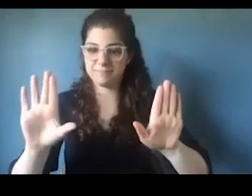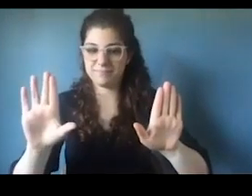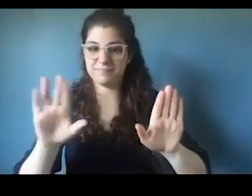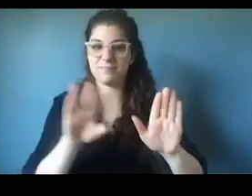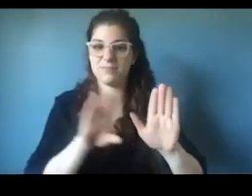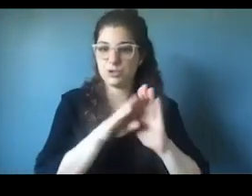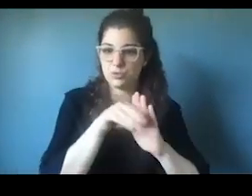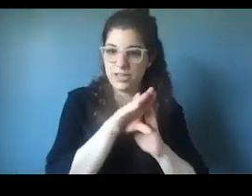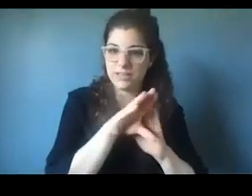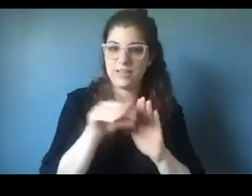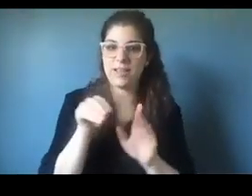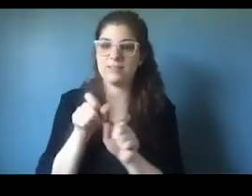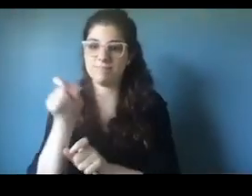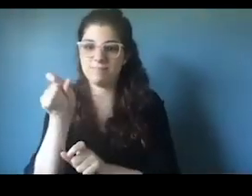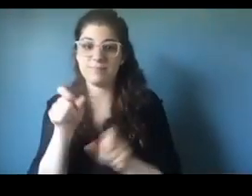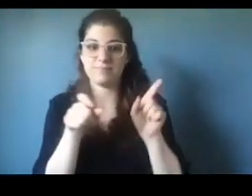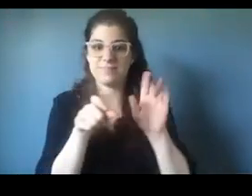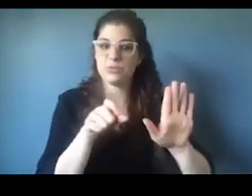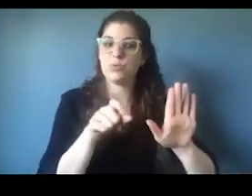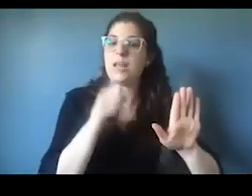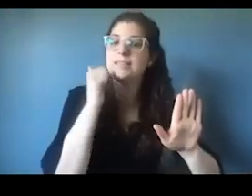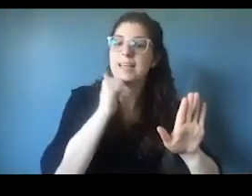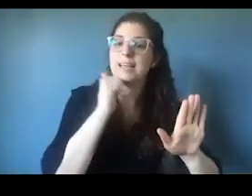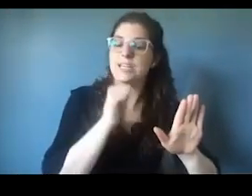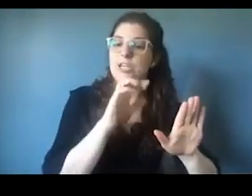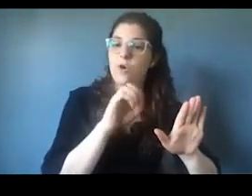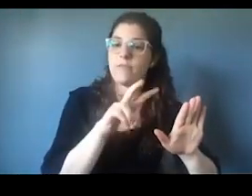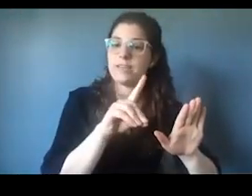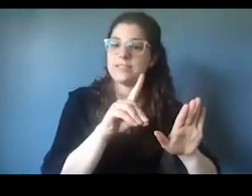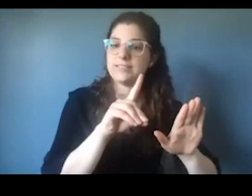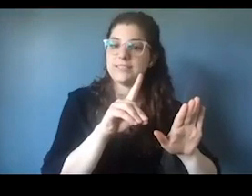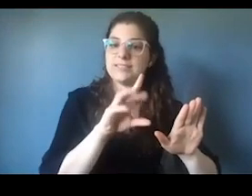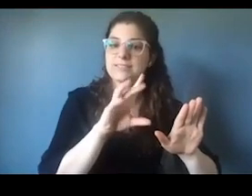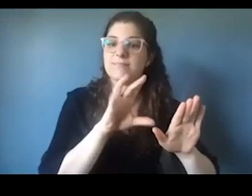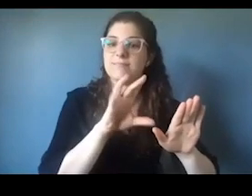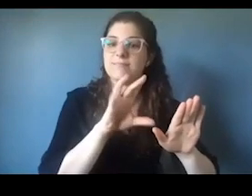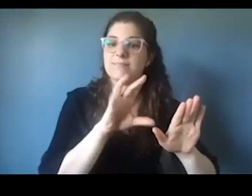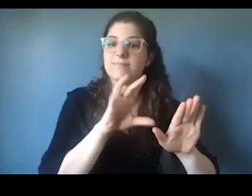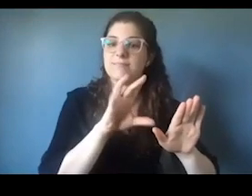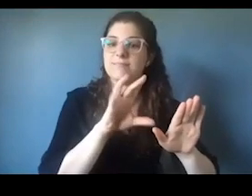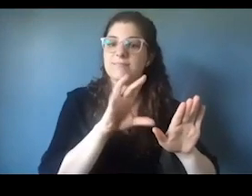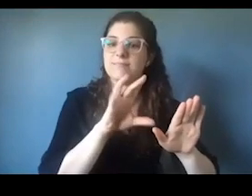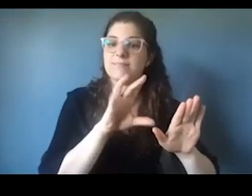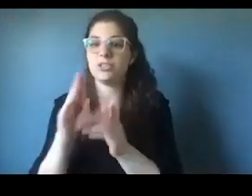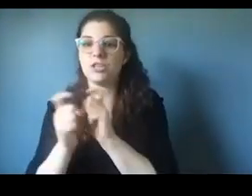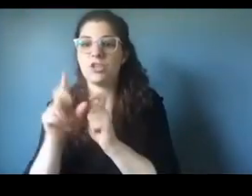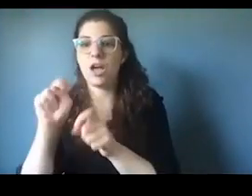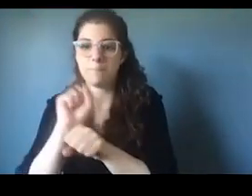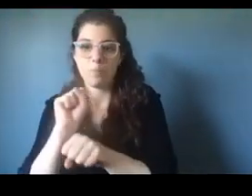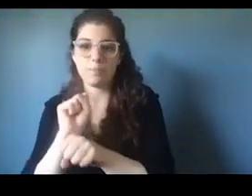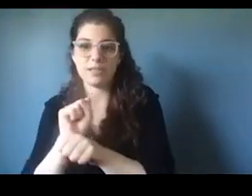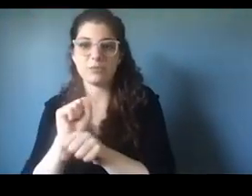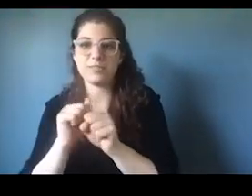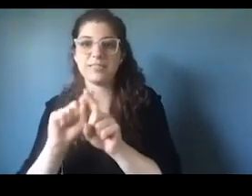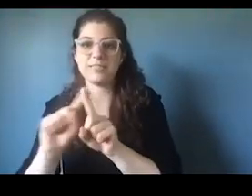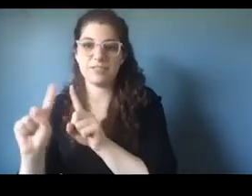COVID cases on the left-hand side, and then the change in the unemployment rates across several different